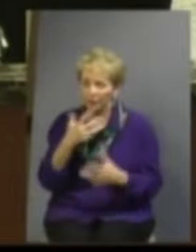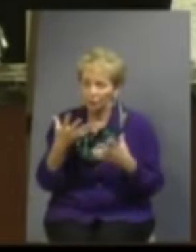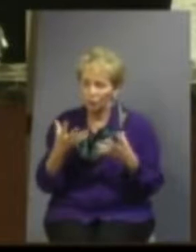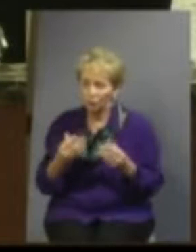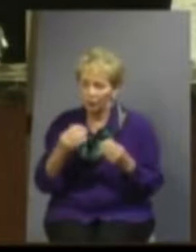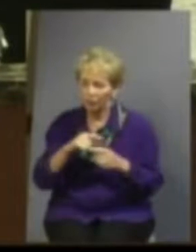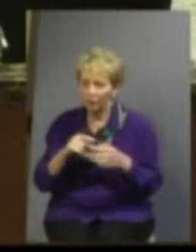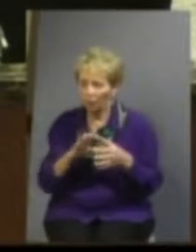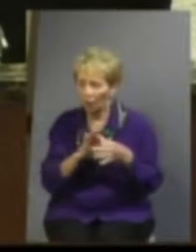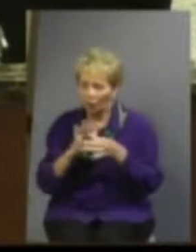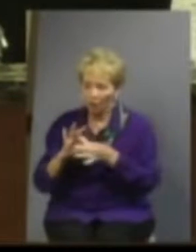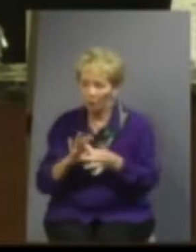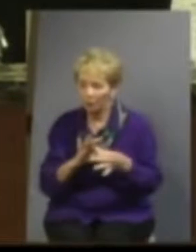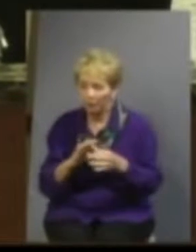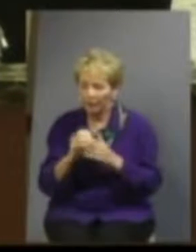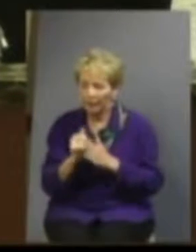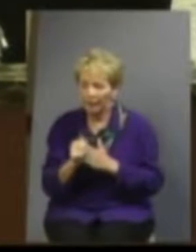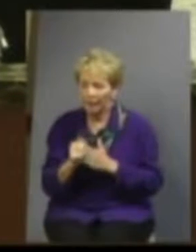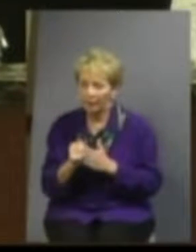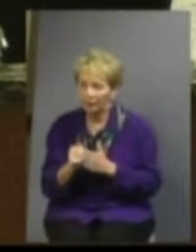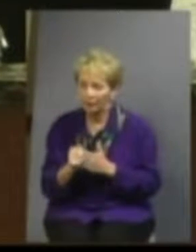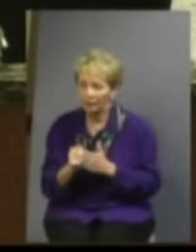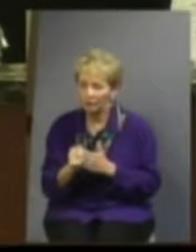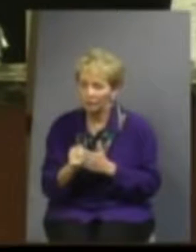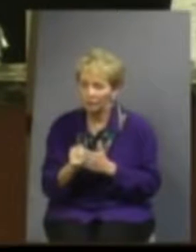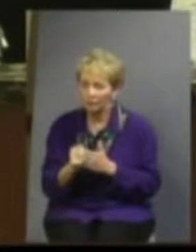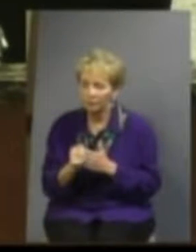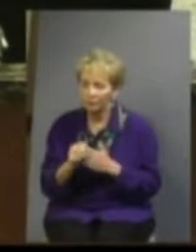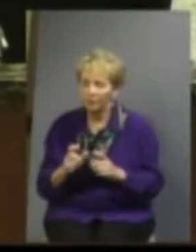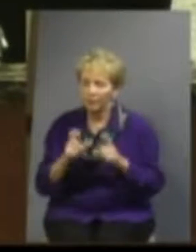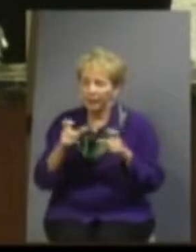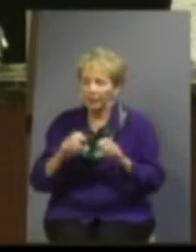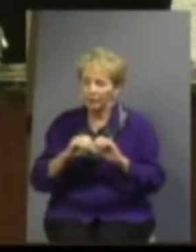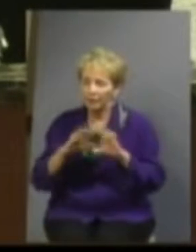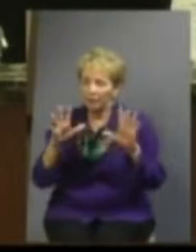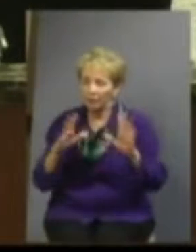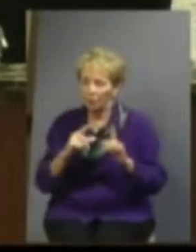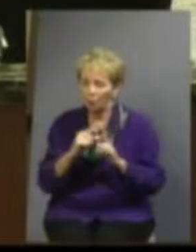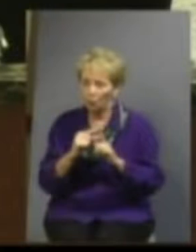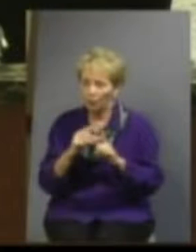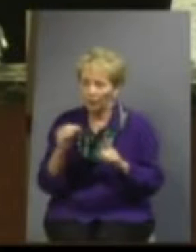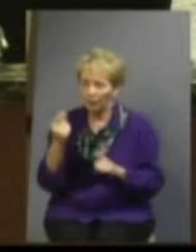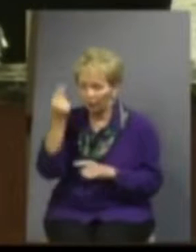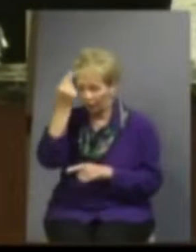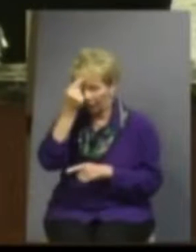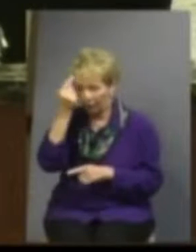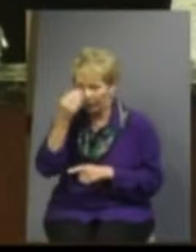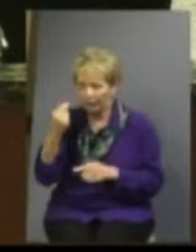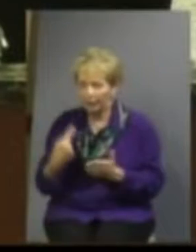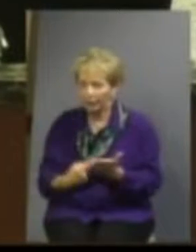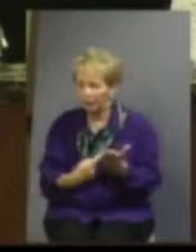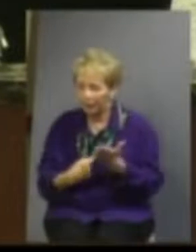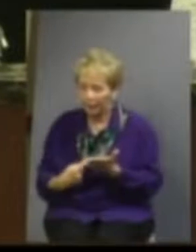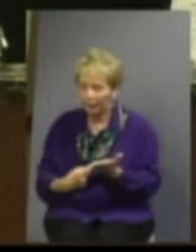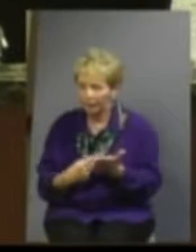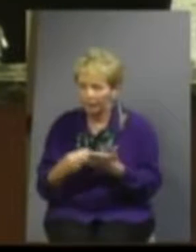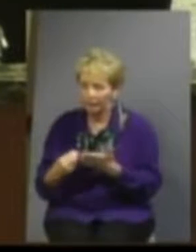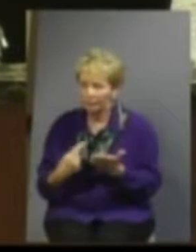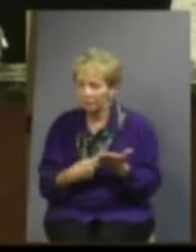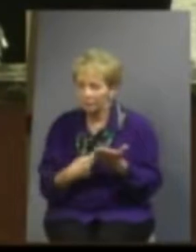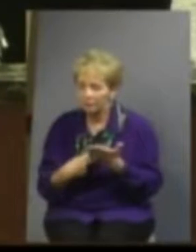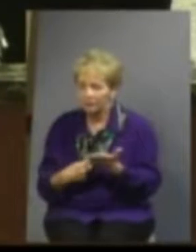of cooperation in leadership. Grant clarity of word and thought in debate and